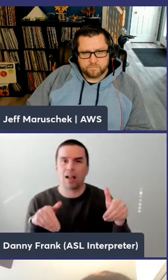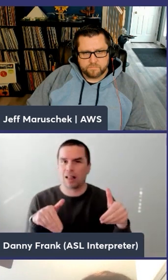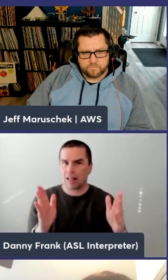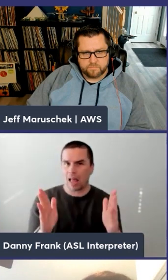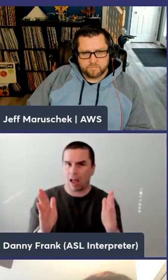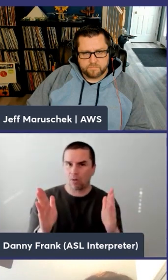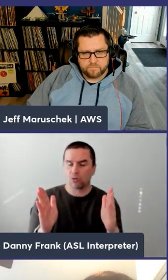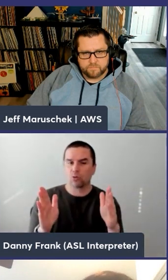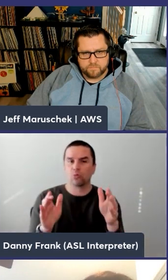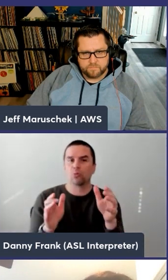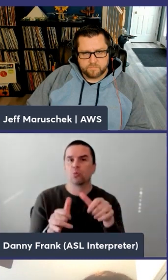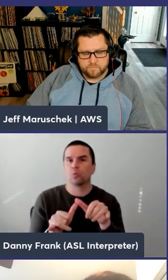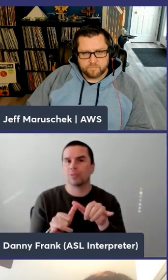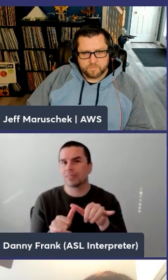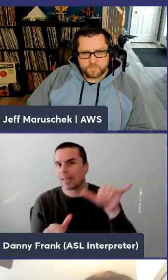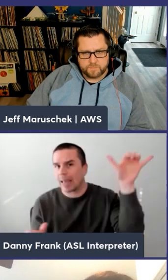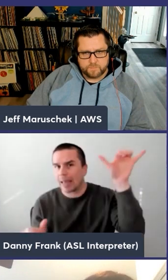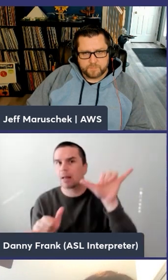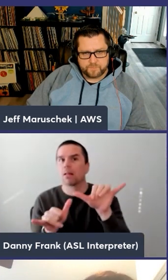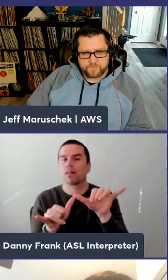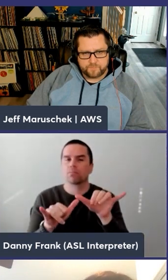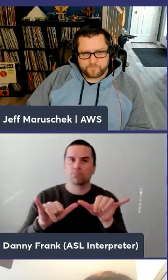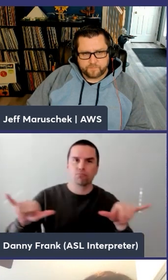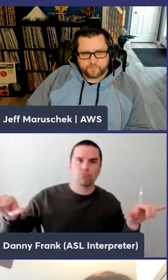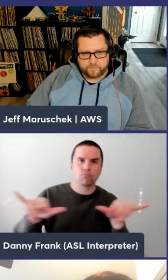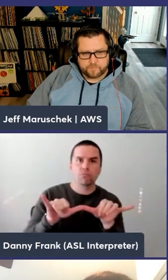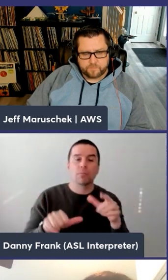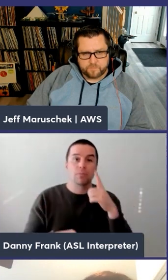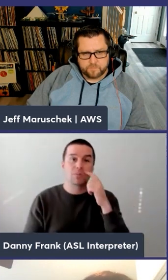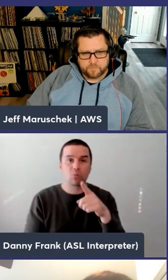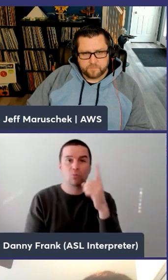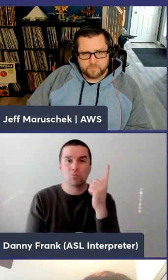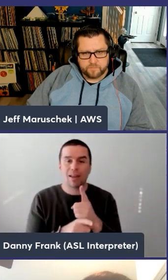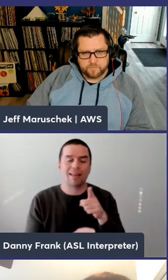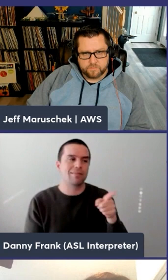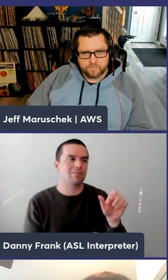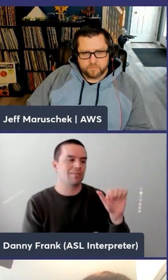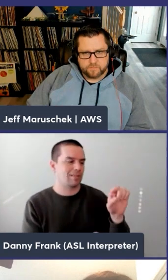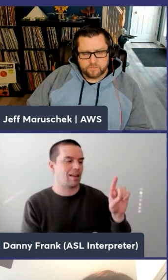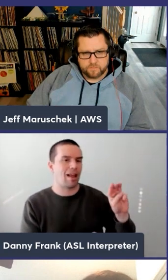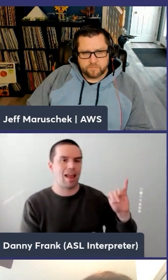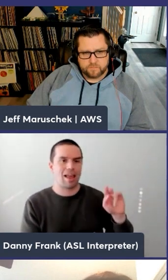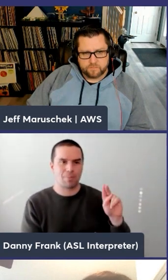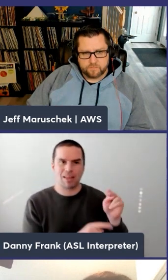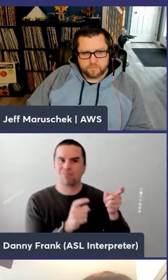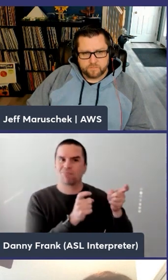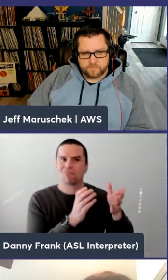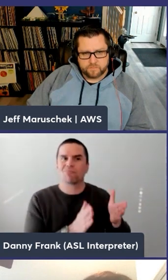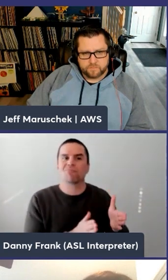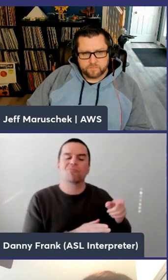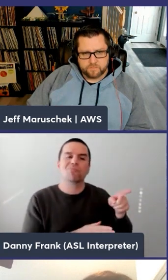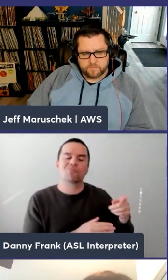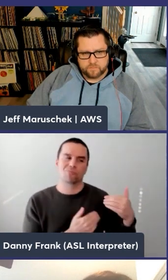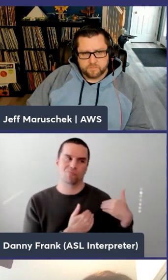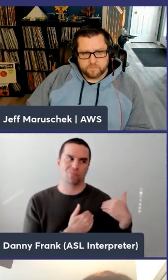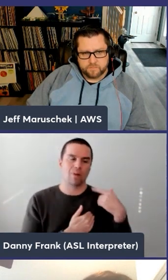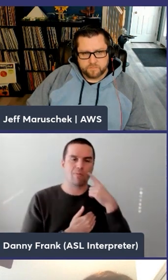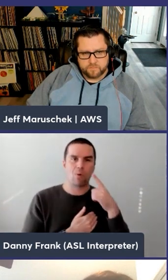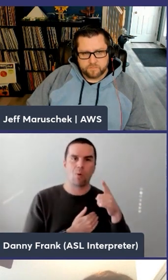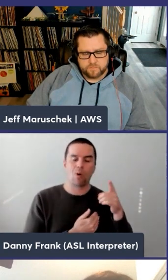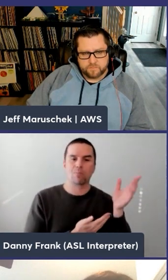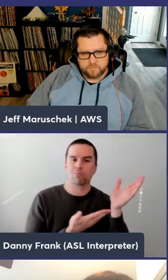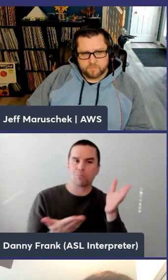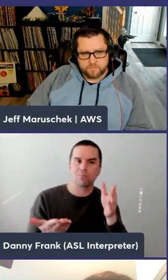to like scale that up because you're right. These administrators or individuals responsible for bringing these